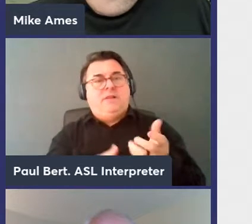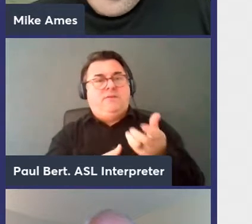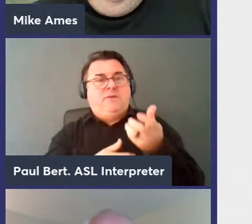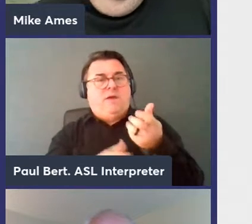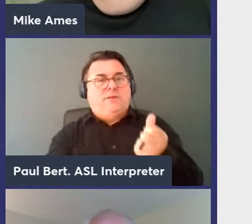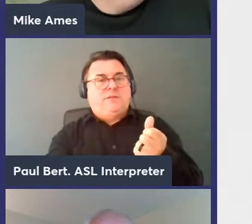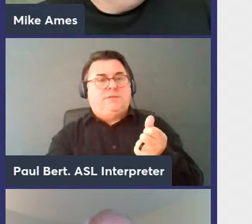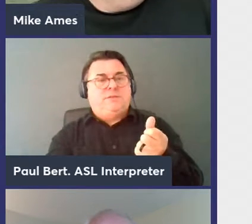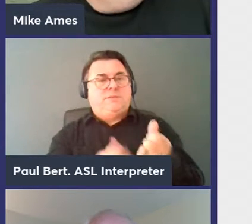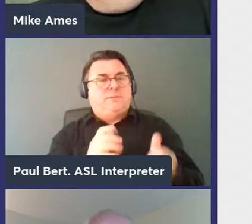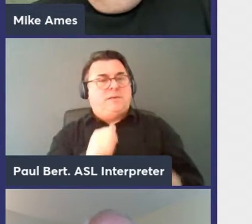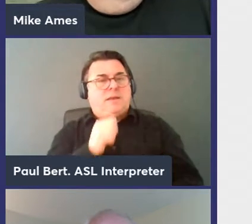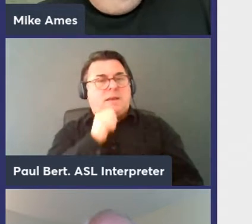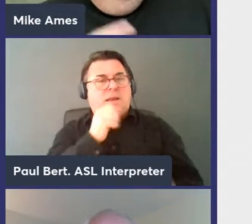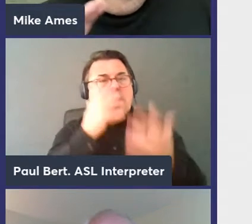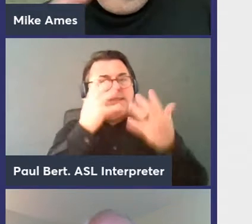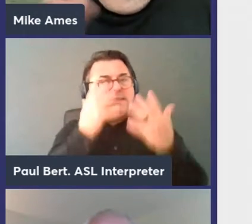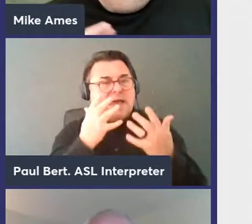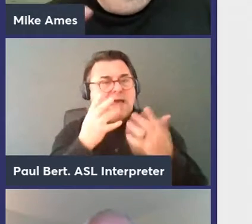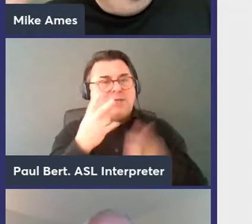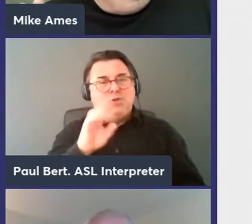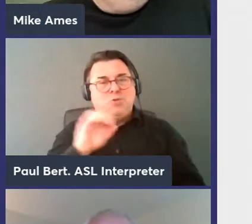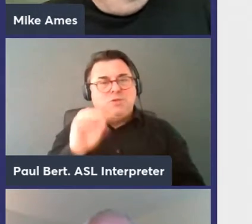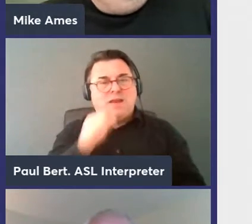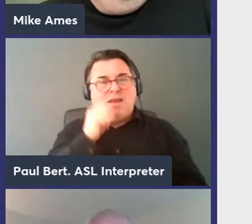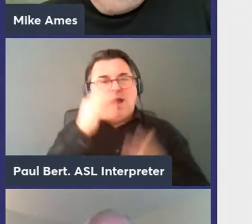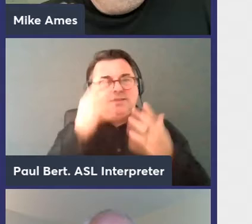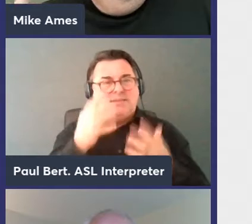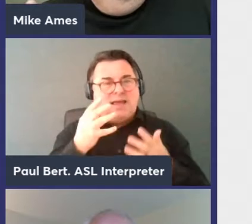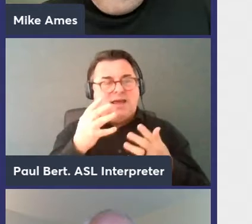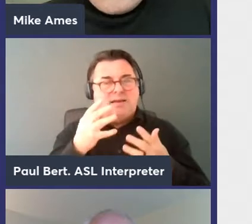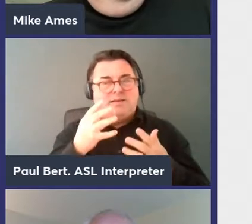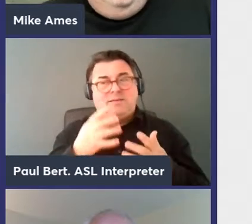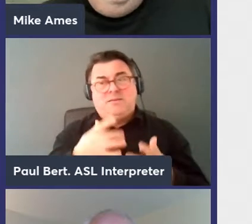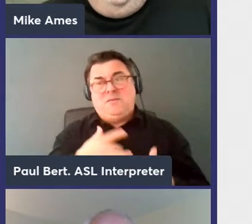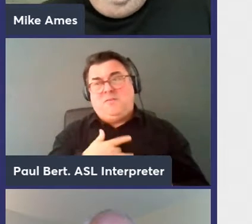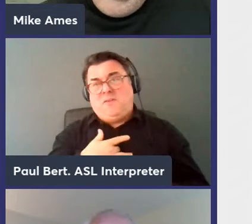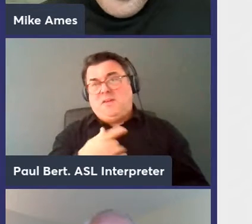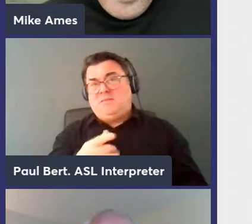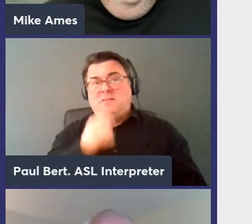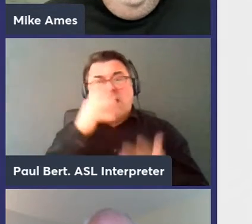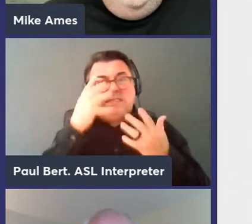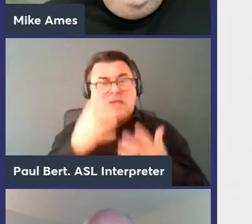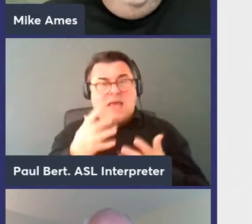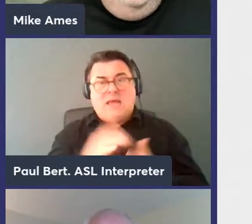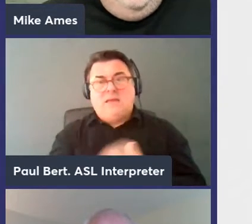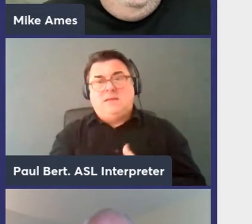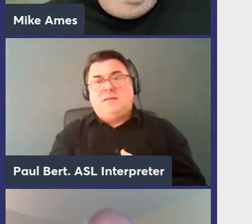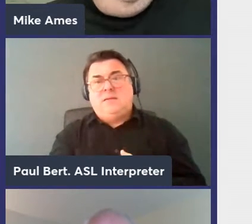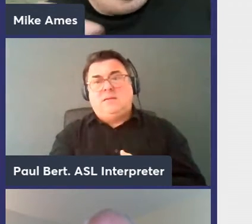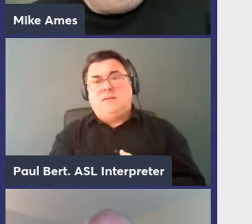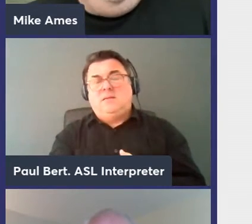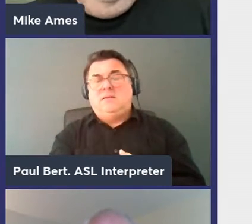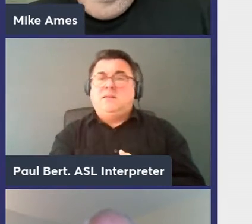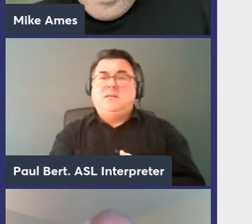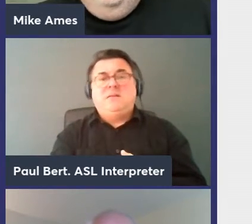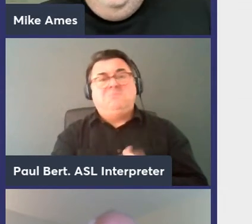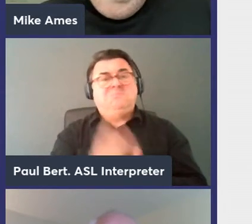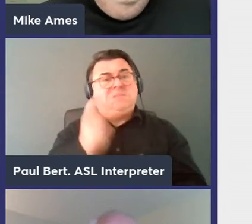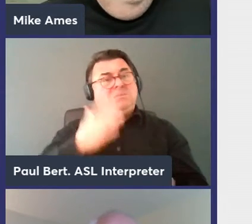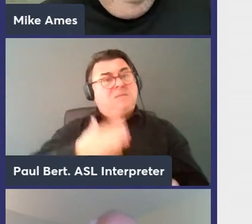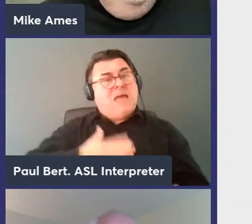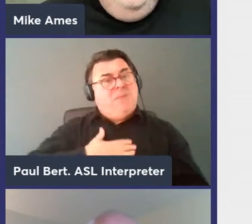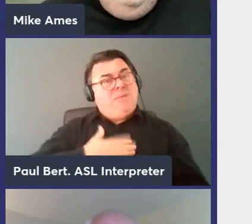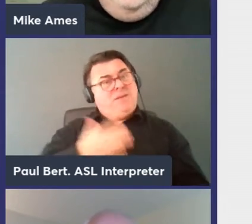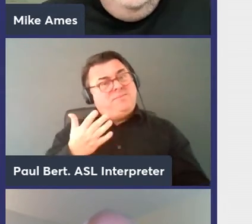sad, right, is 2%, right? She's very high confidence that she is not sad. She's actually probably happy,